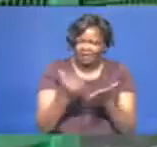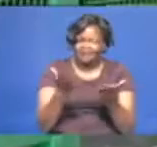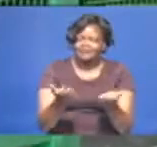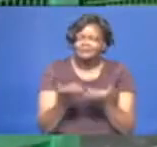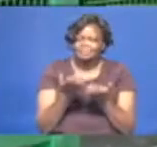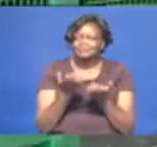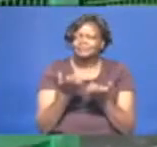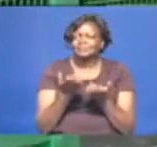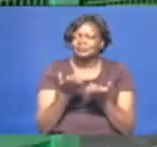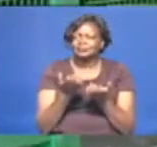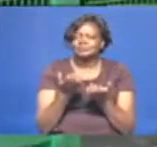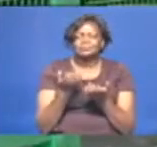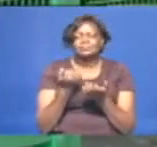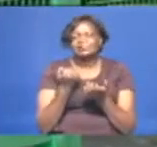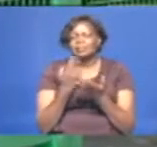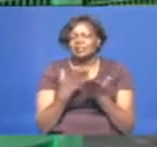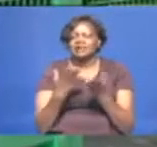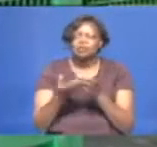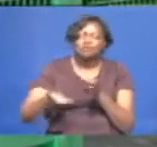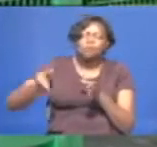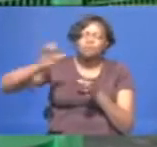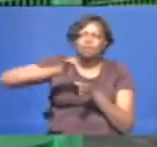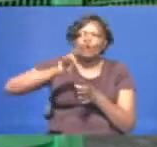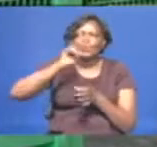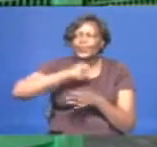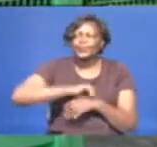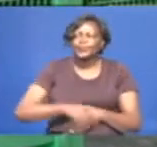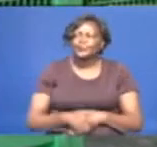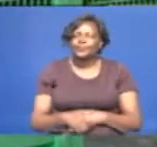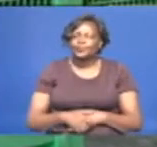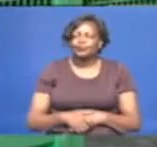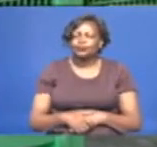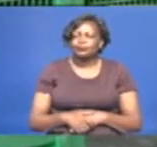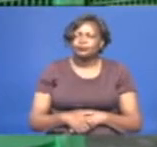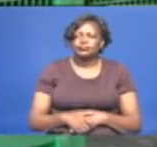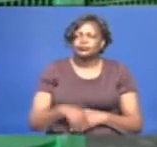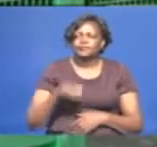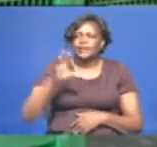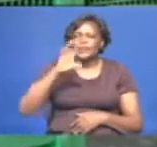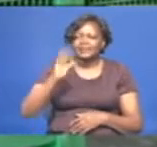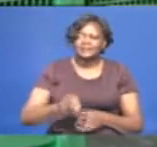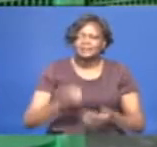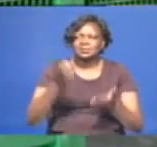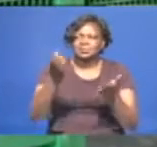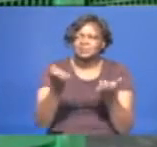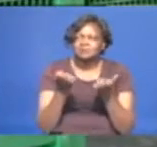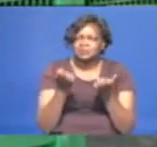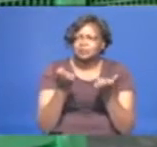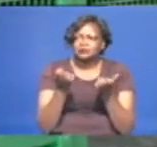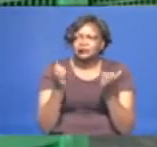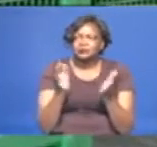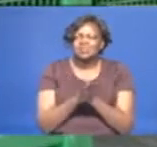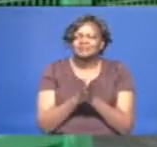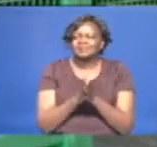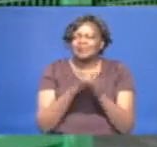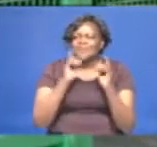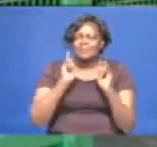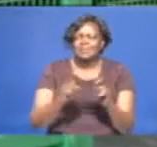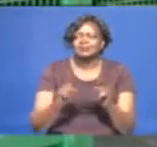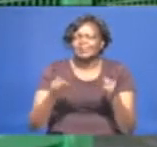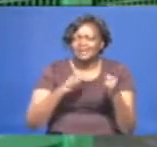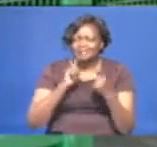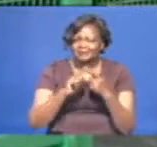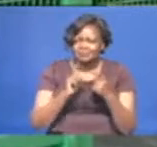in. The hoppers open according to the percentage required, and it's very accurate. If we